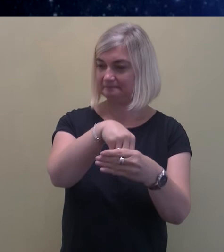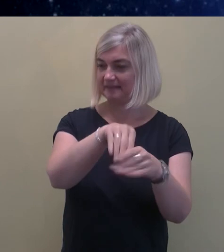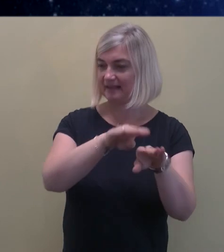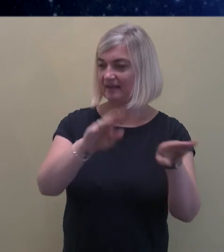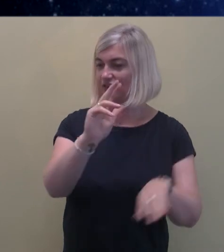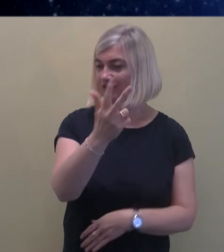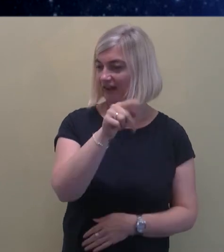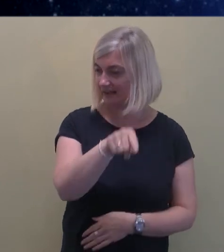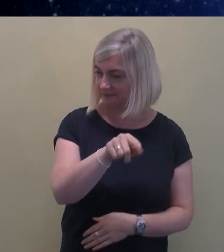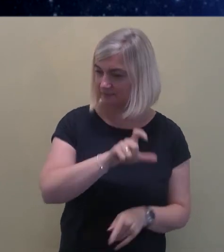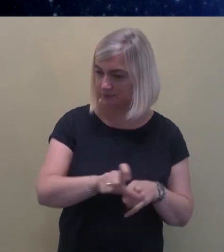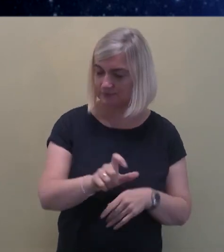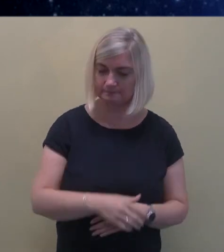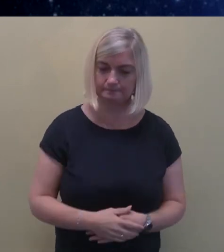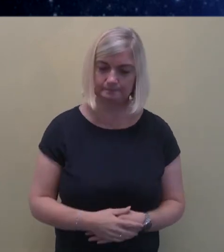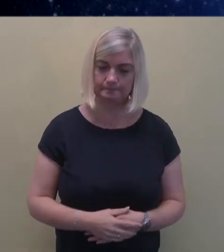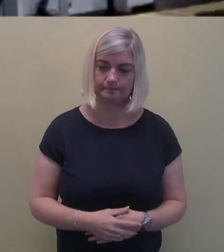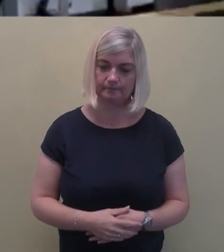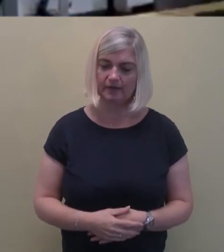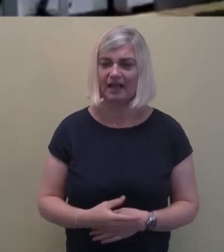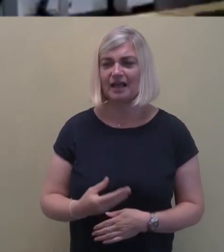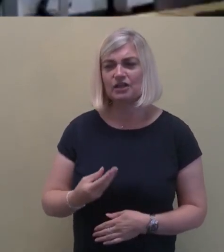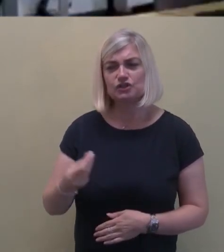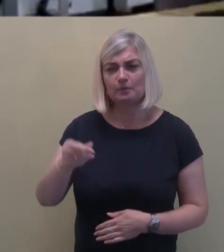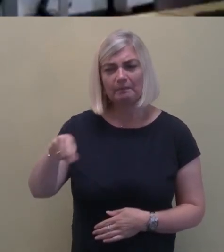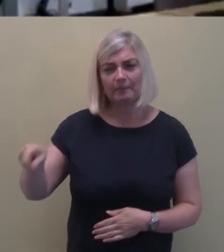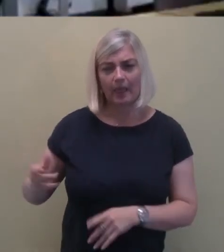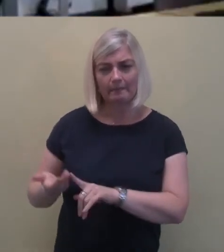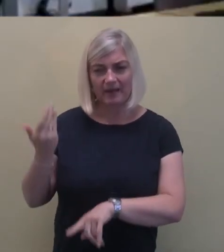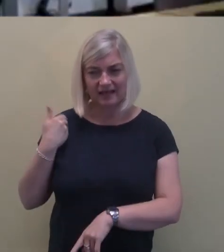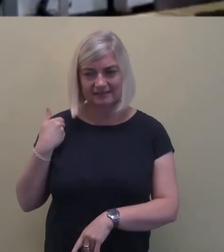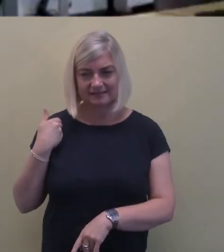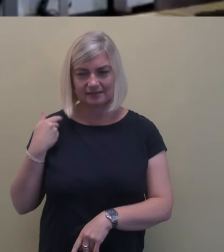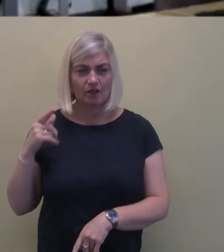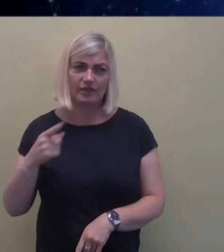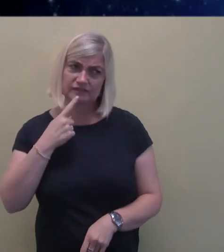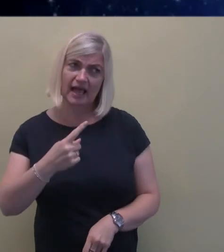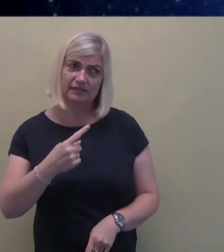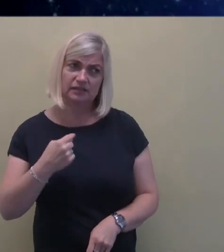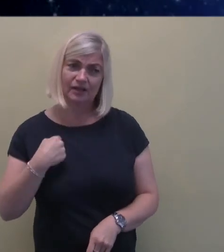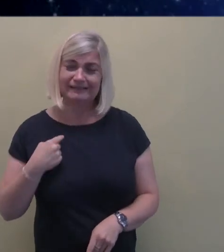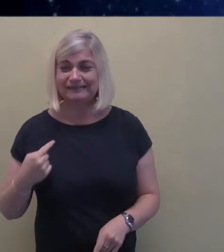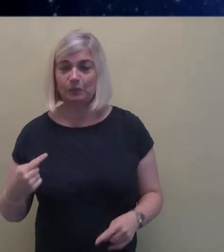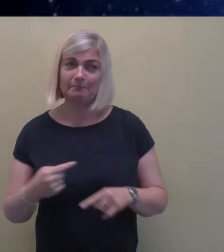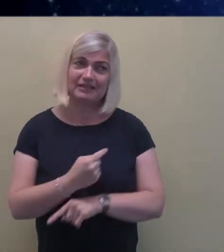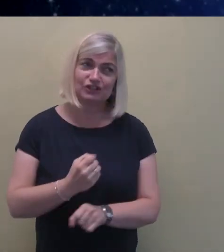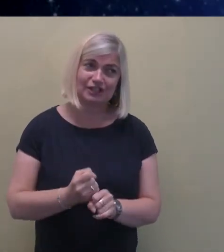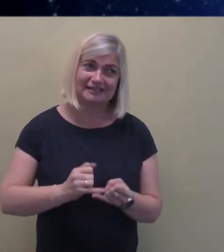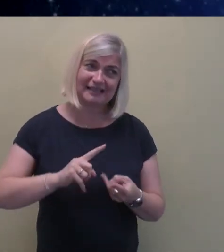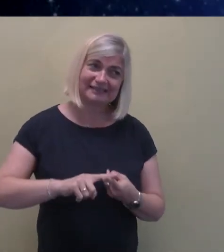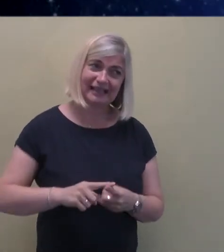maths, and then you go on to level 3. We've had scenarios in the past where somebody has